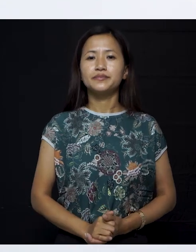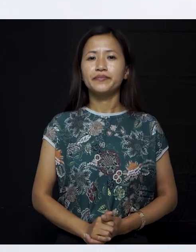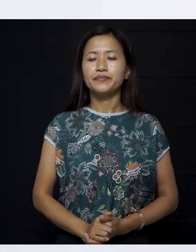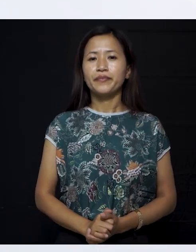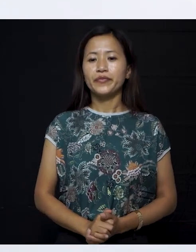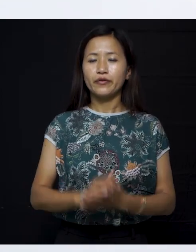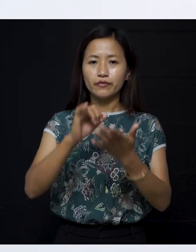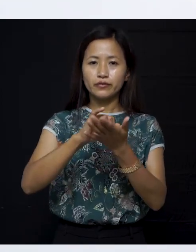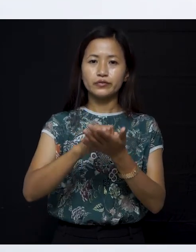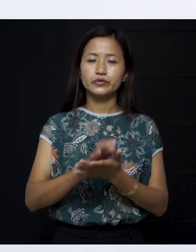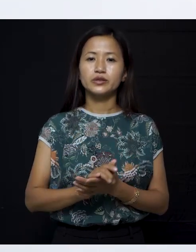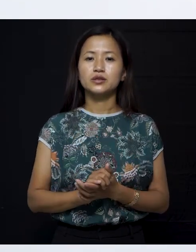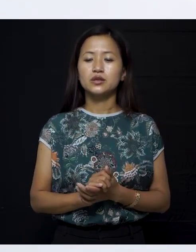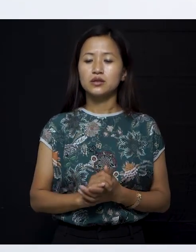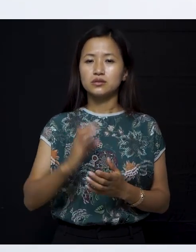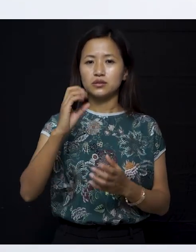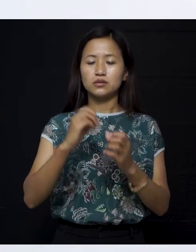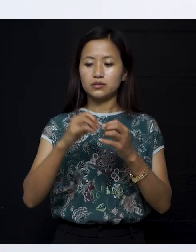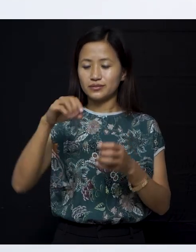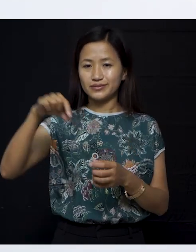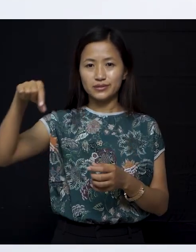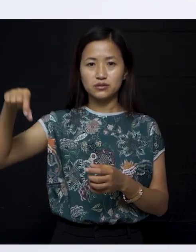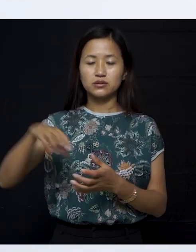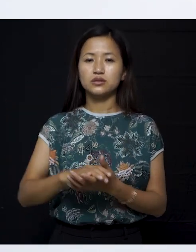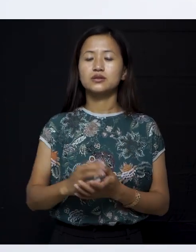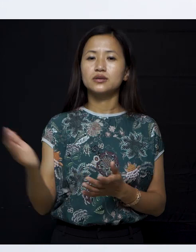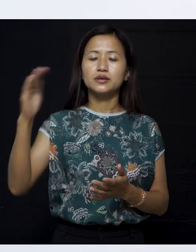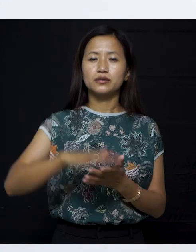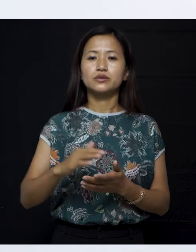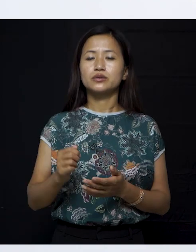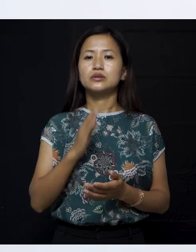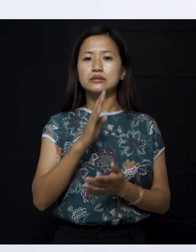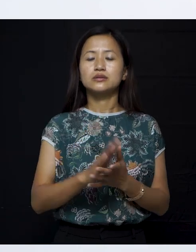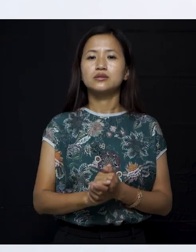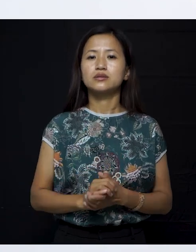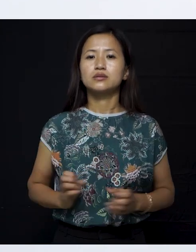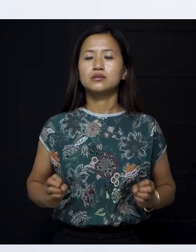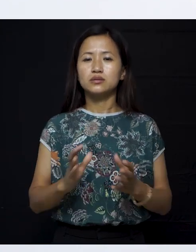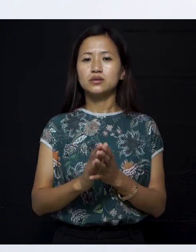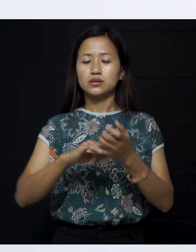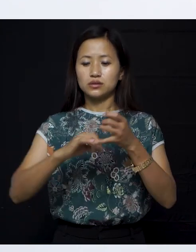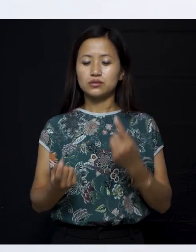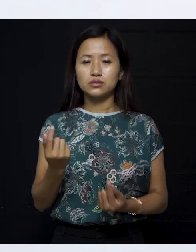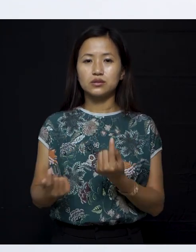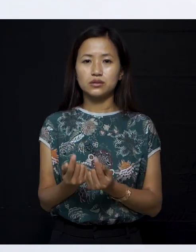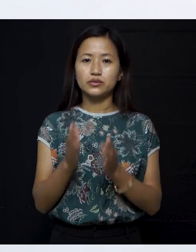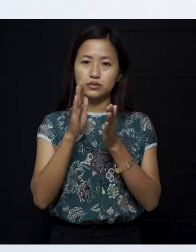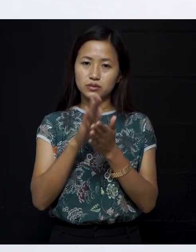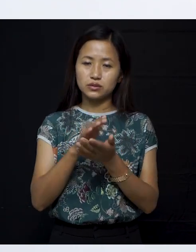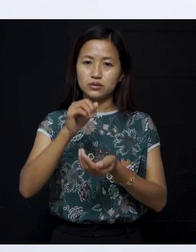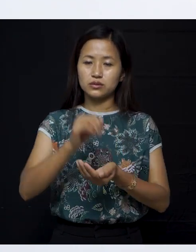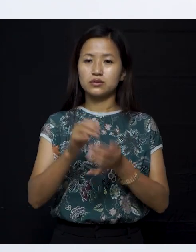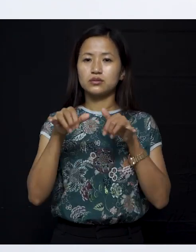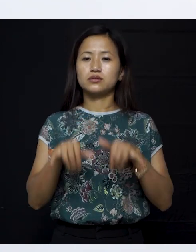So for that, the constitution came into being. So now this constitution had to be set up, because in